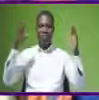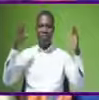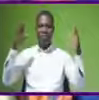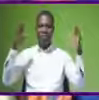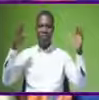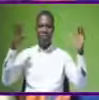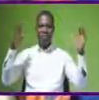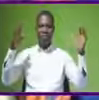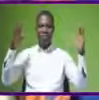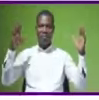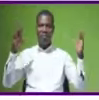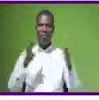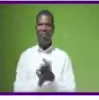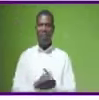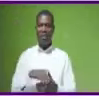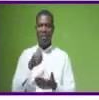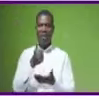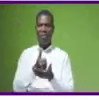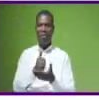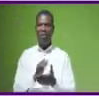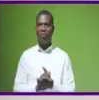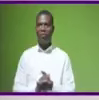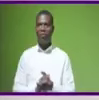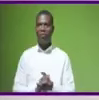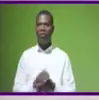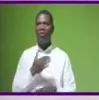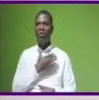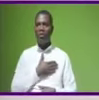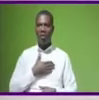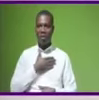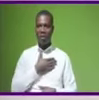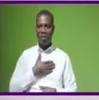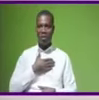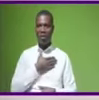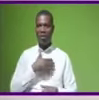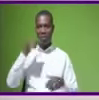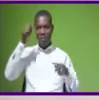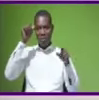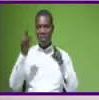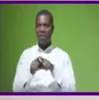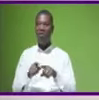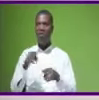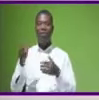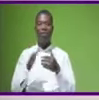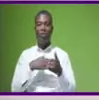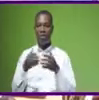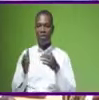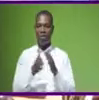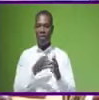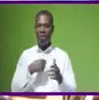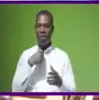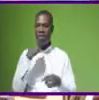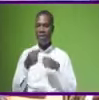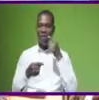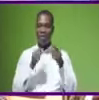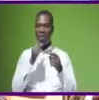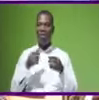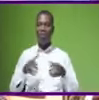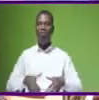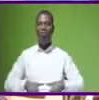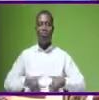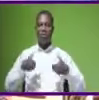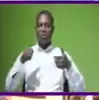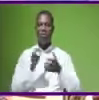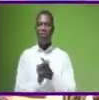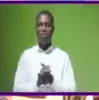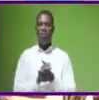Yes, no pastor. Amen. Amen. The minute I'm a patch of the American, you be a marble. Oh, I